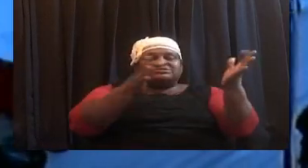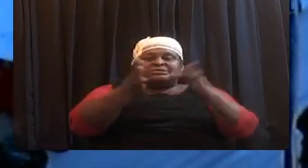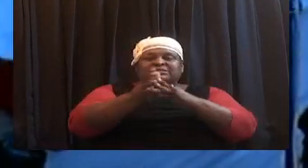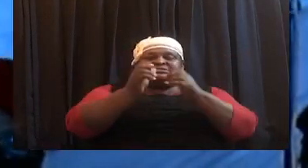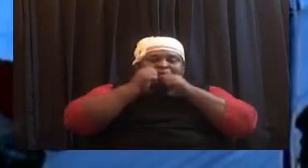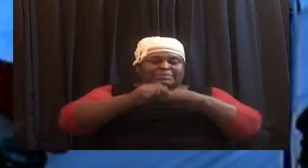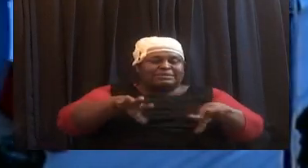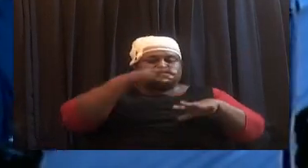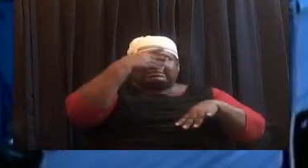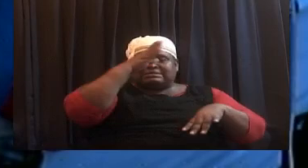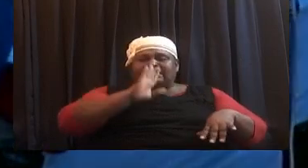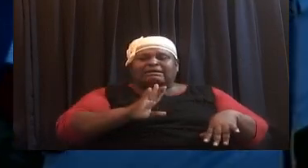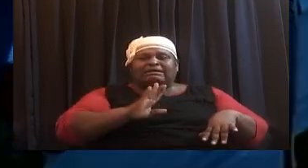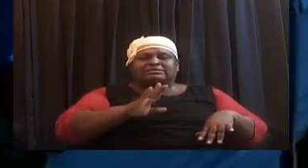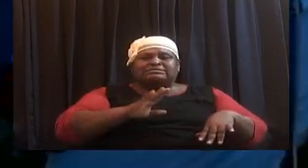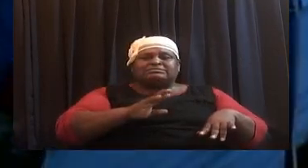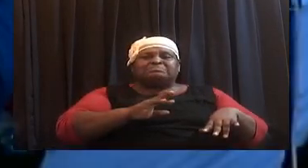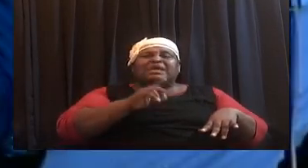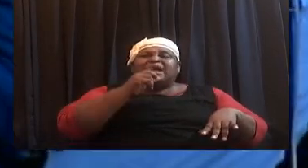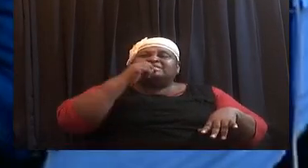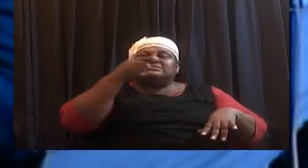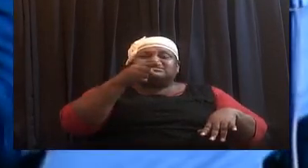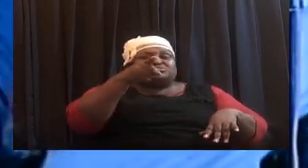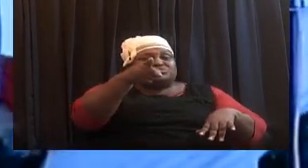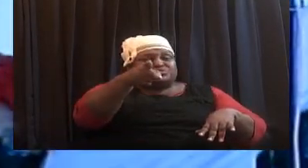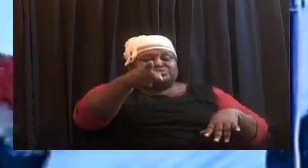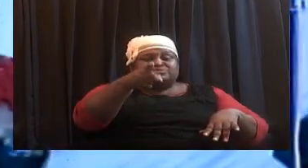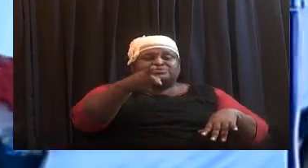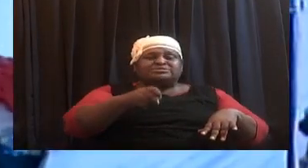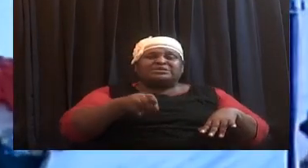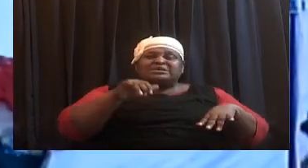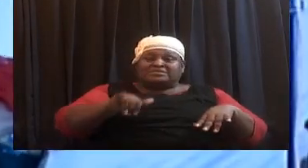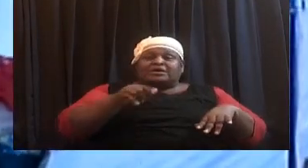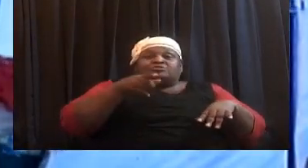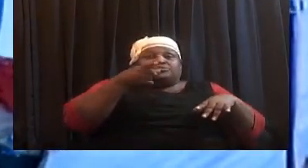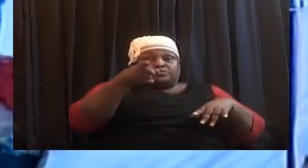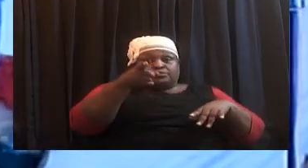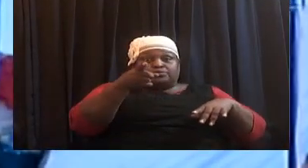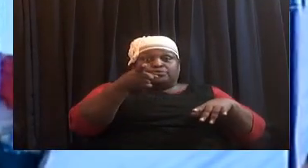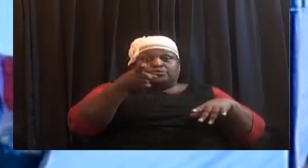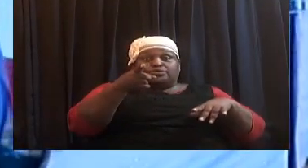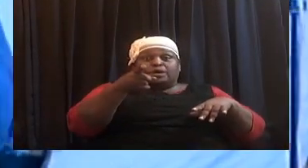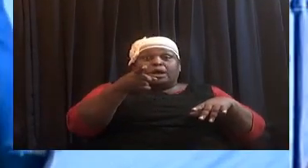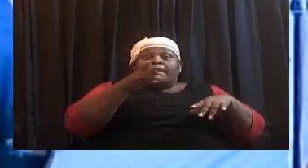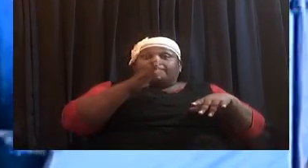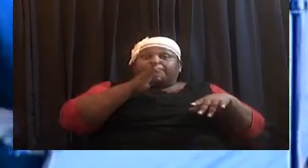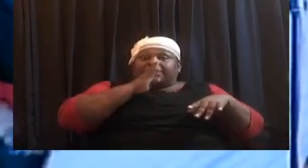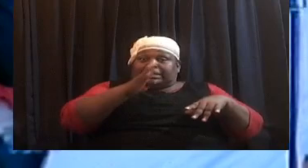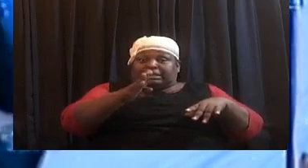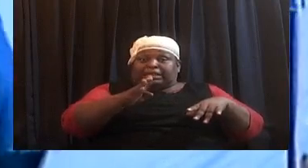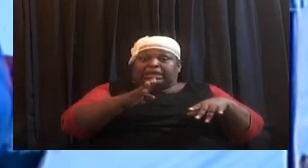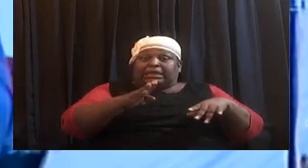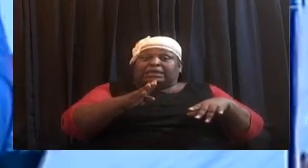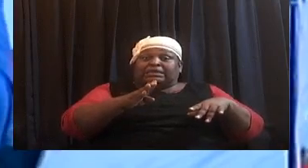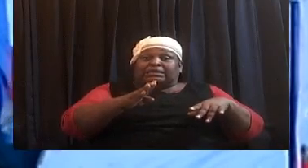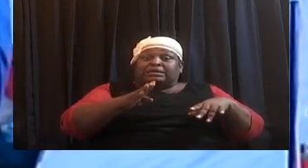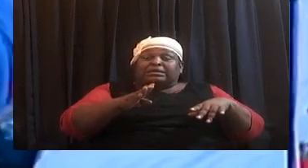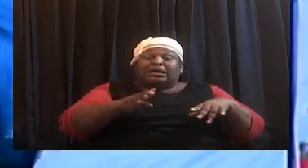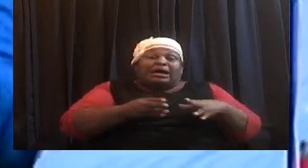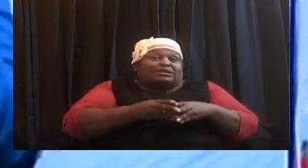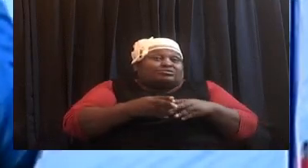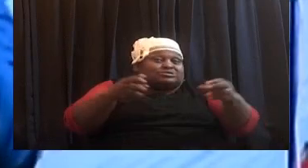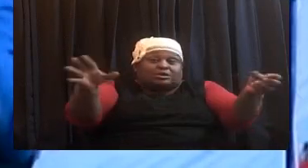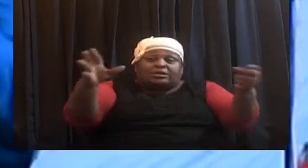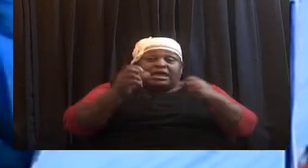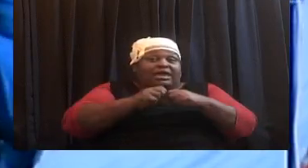Bless God. And I put it to you that you should be an expository